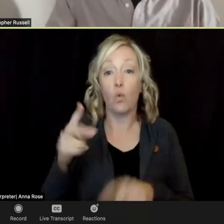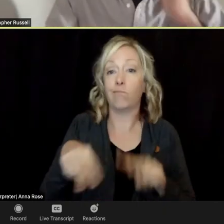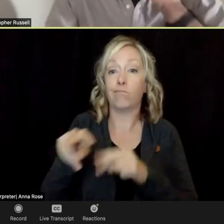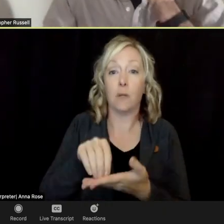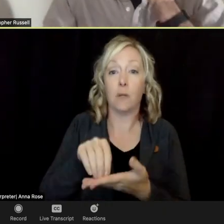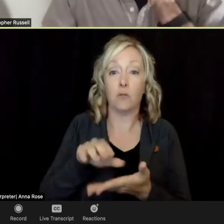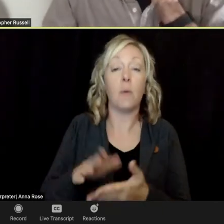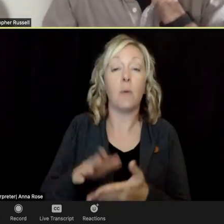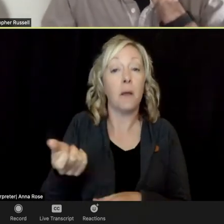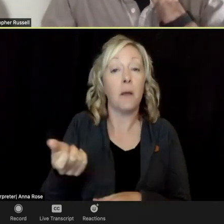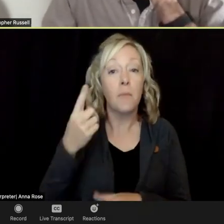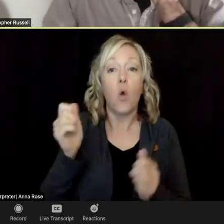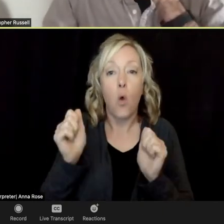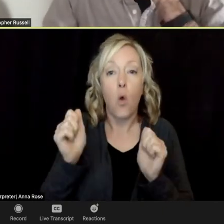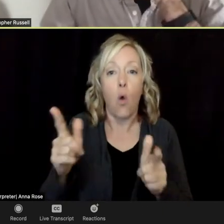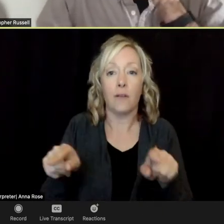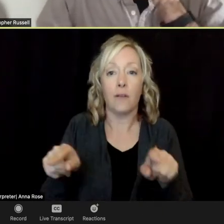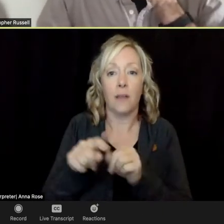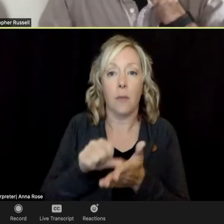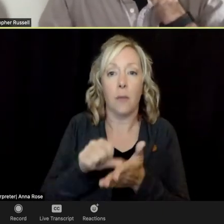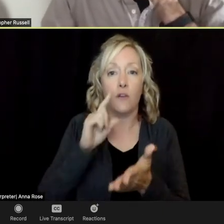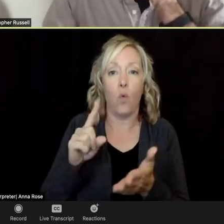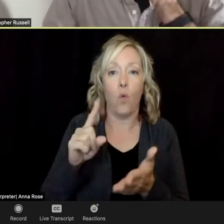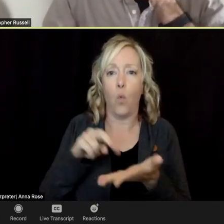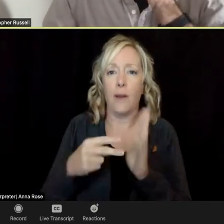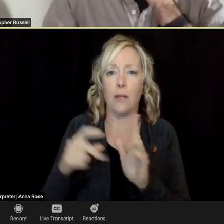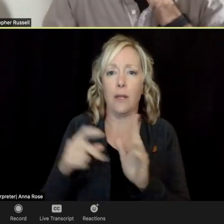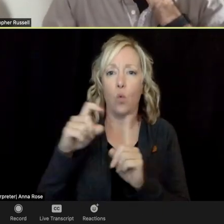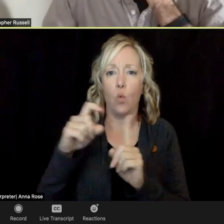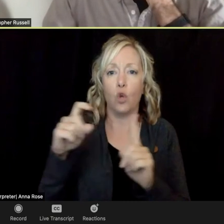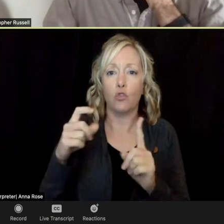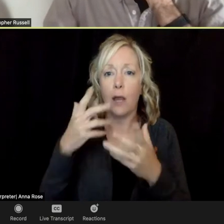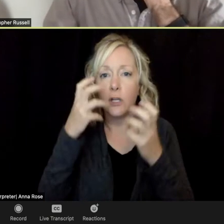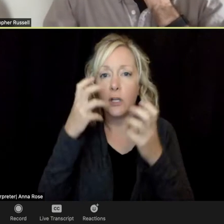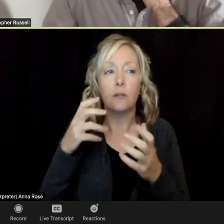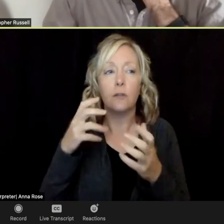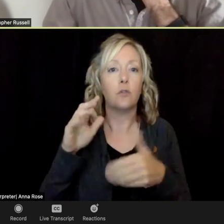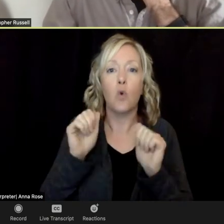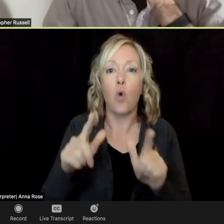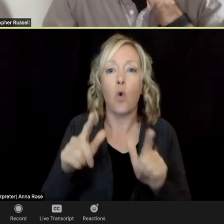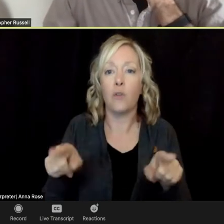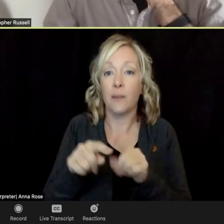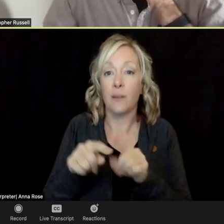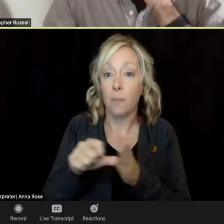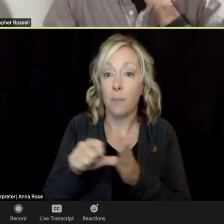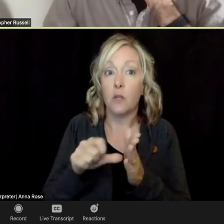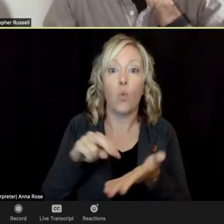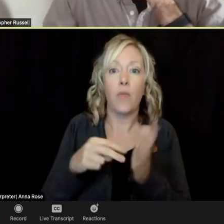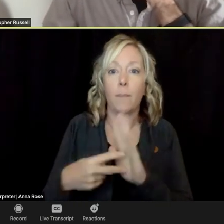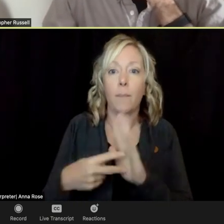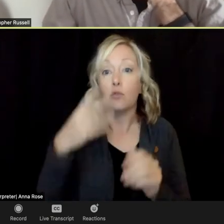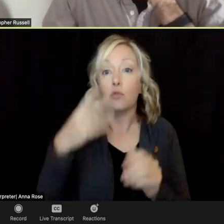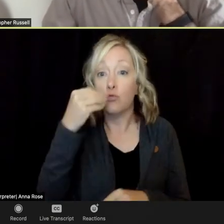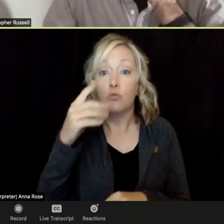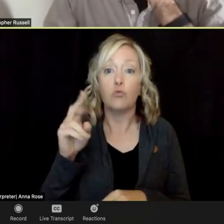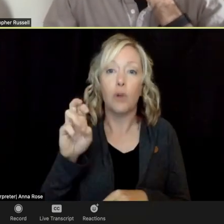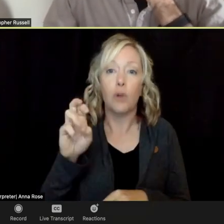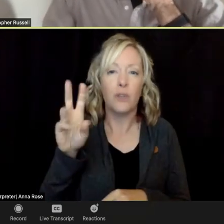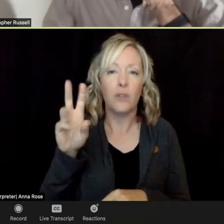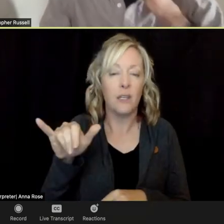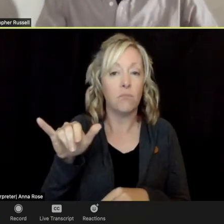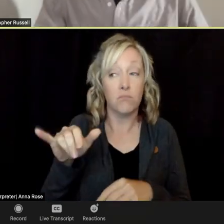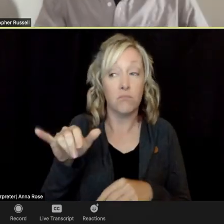If they know what those states are, they know what they're looking for. So you could fill this out. You could do as many pages as you want of this.